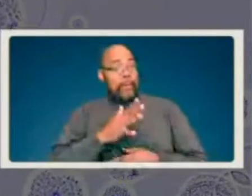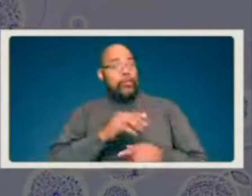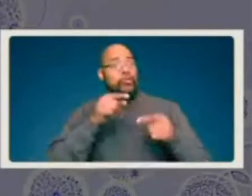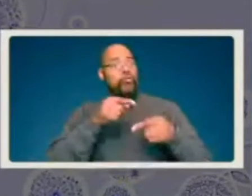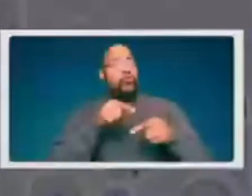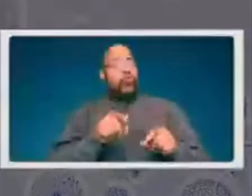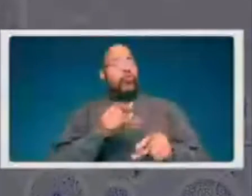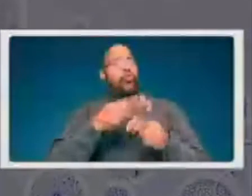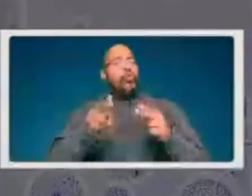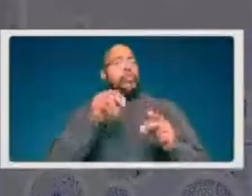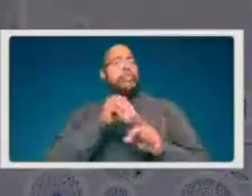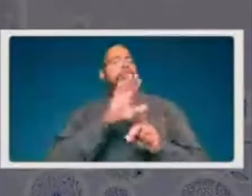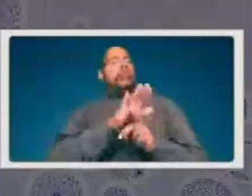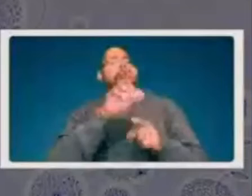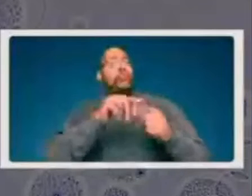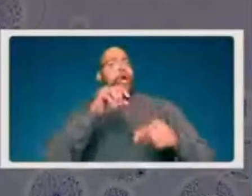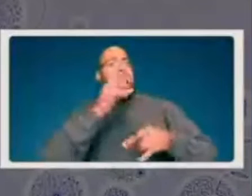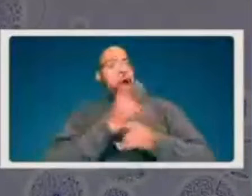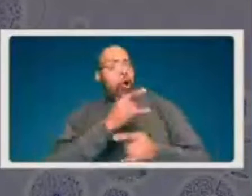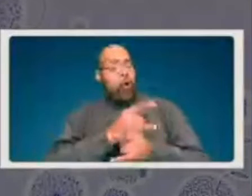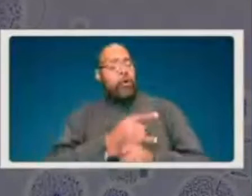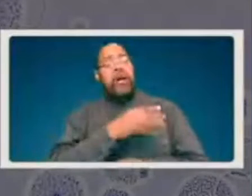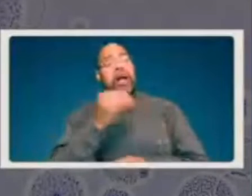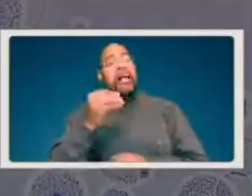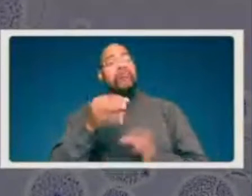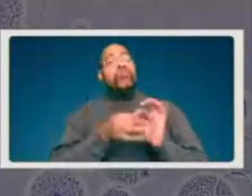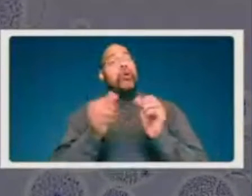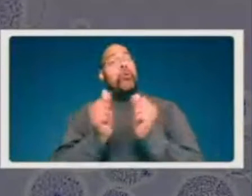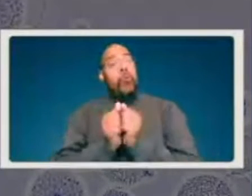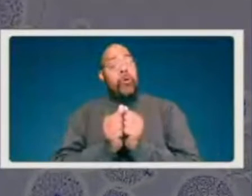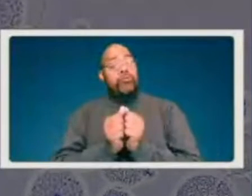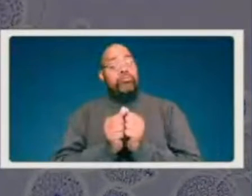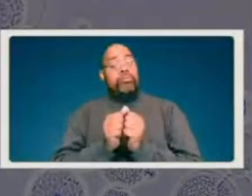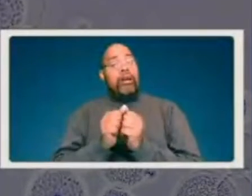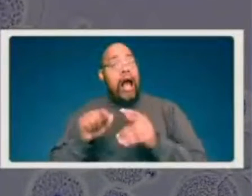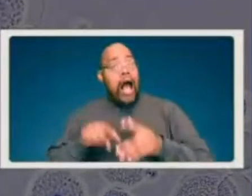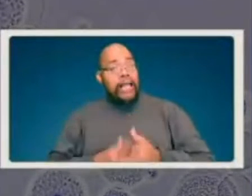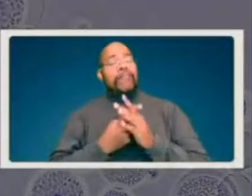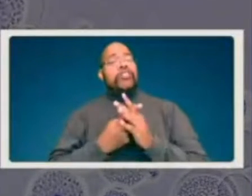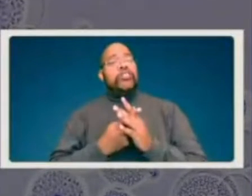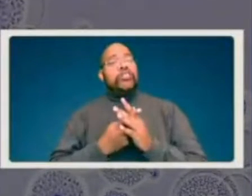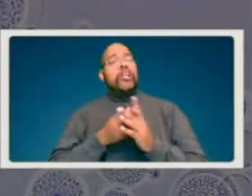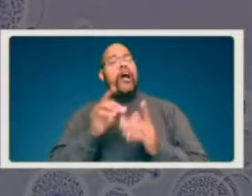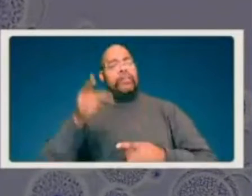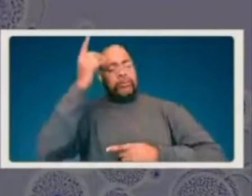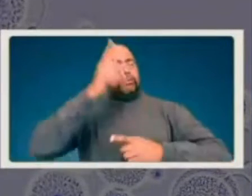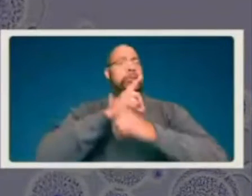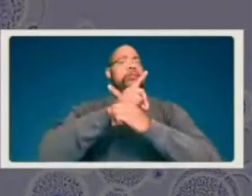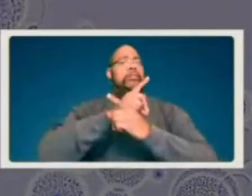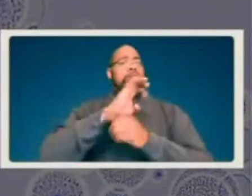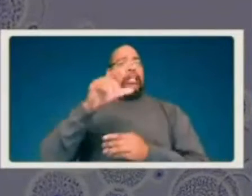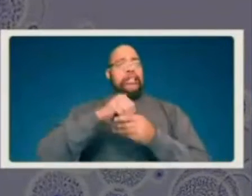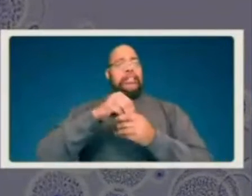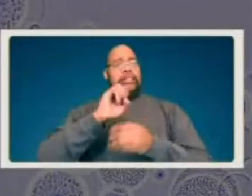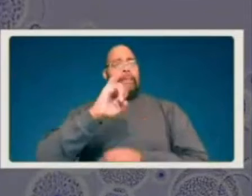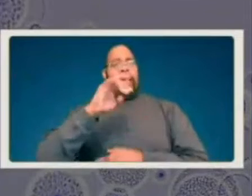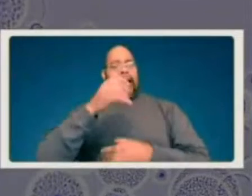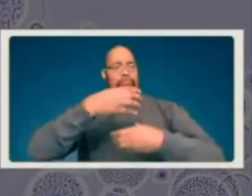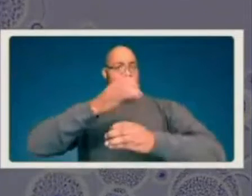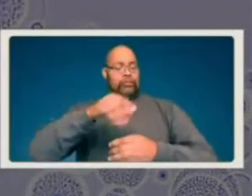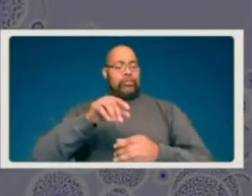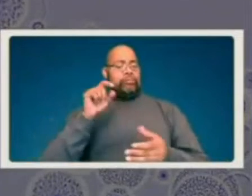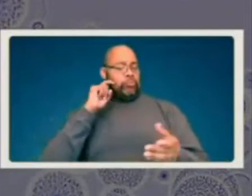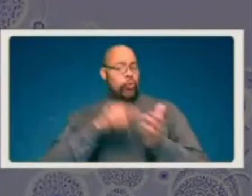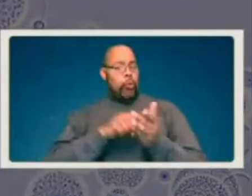in females during this short exposure to alcohol and is associated with the activation of immune cells in the spinal